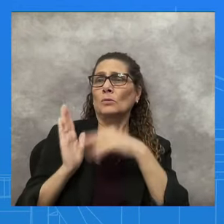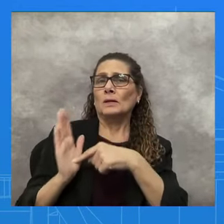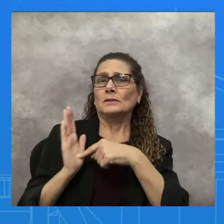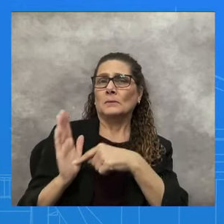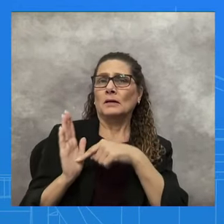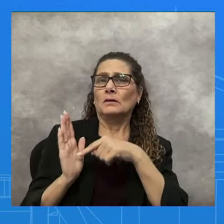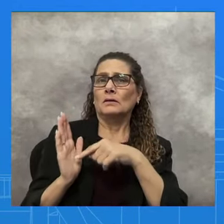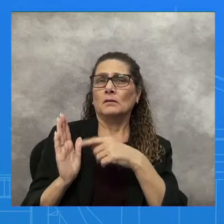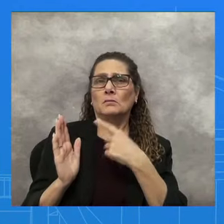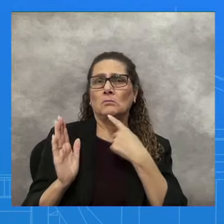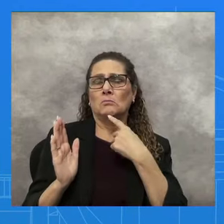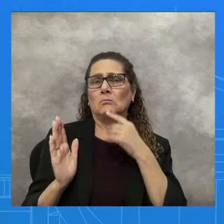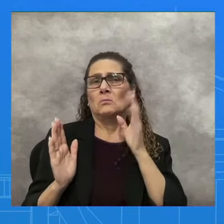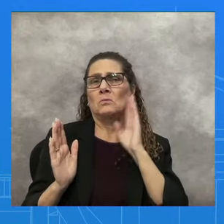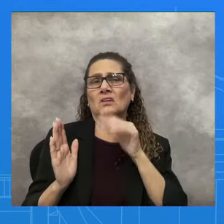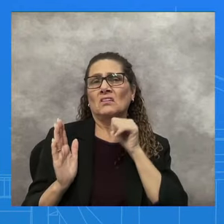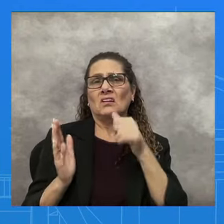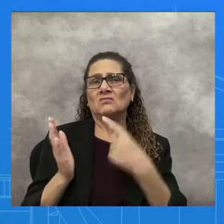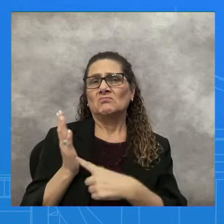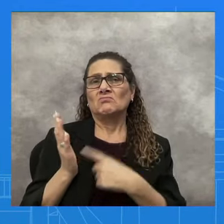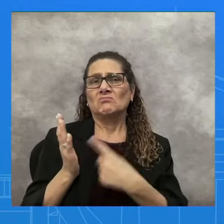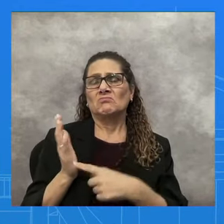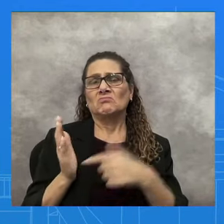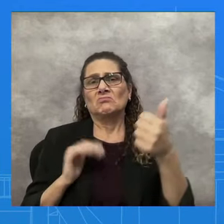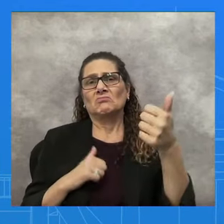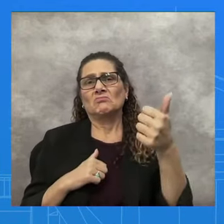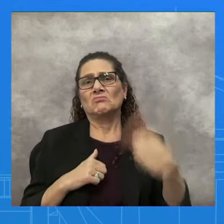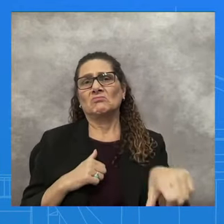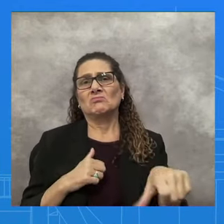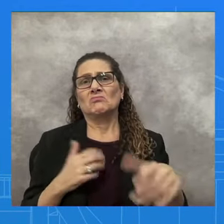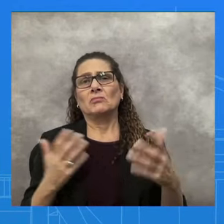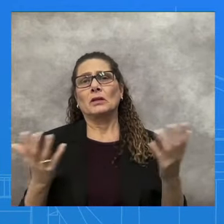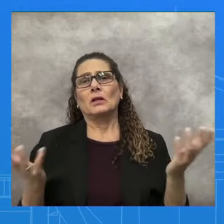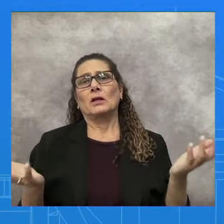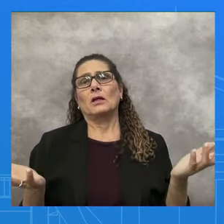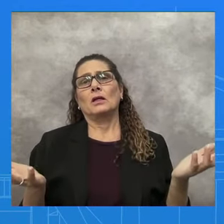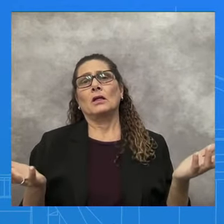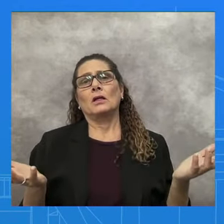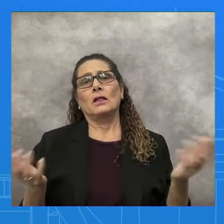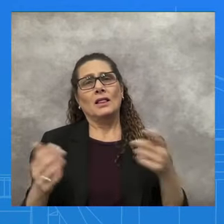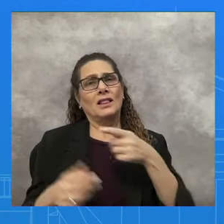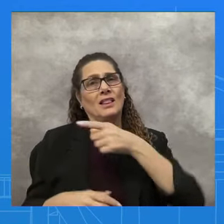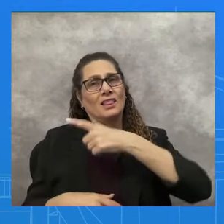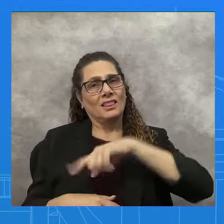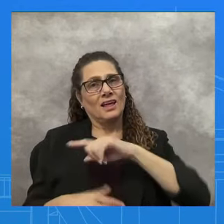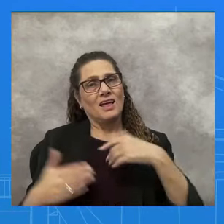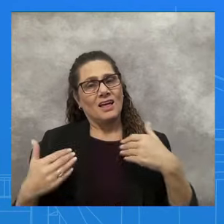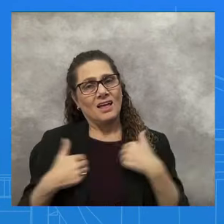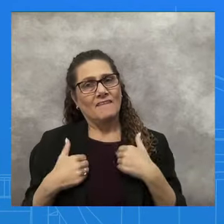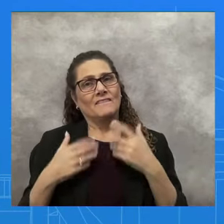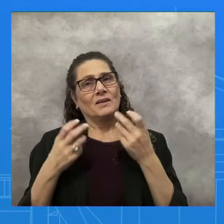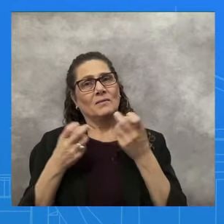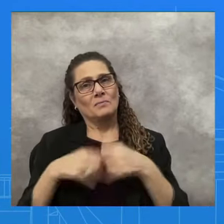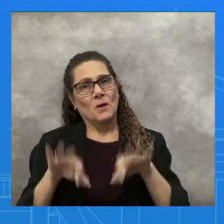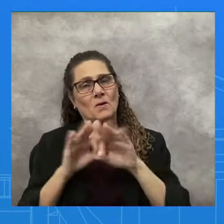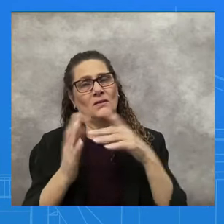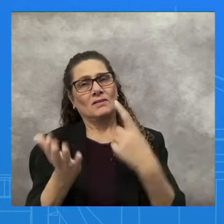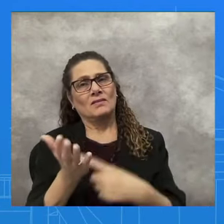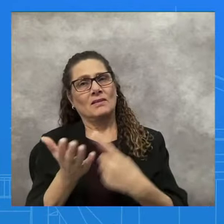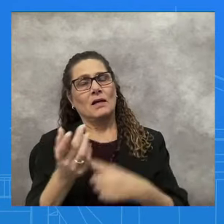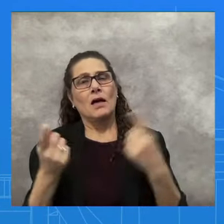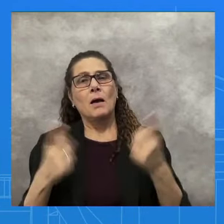there are issues upon issues that they can deal with, and they refused to. Instead, they went and impeached Secretary Mayorkas on a